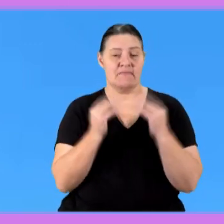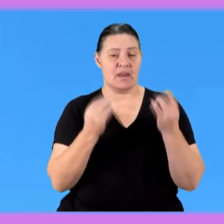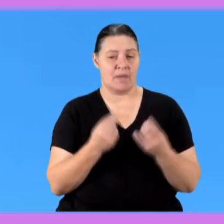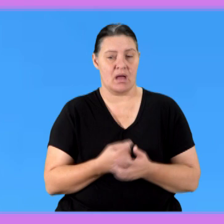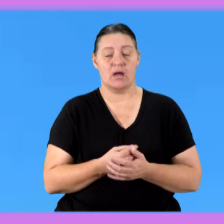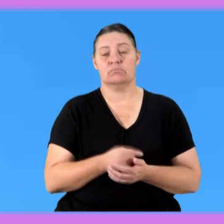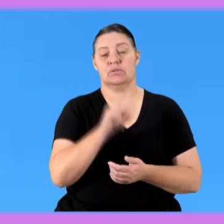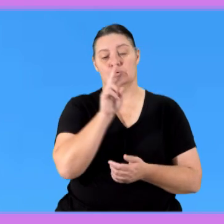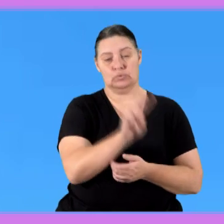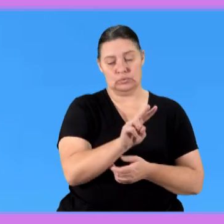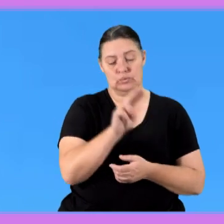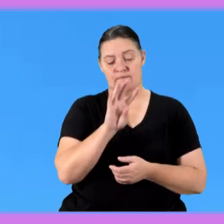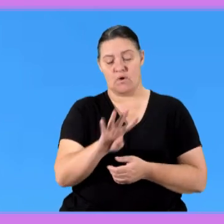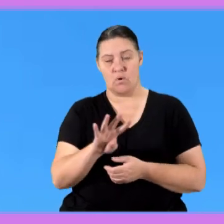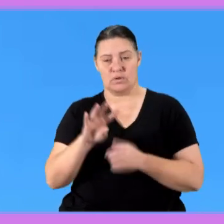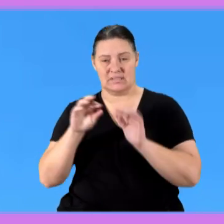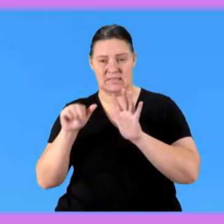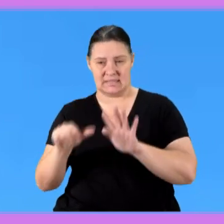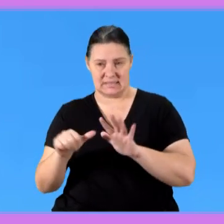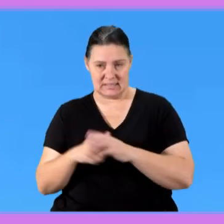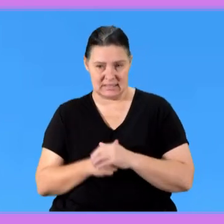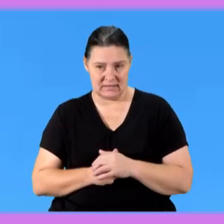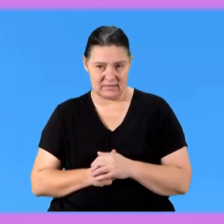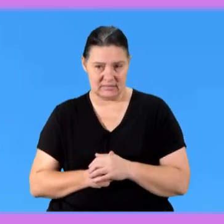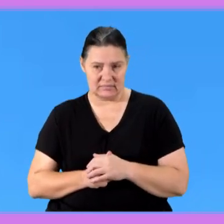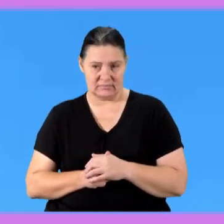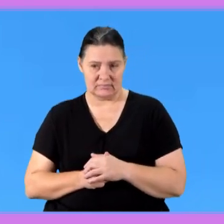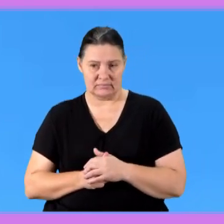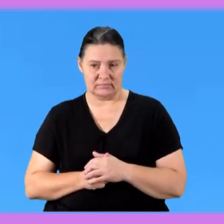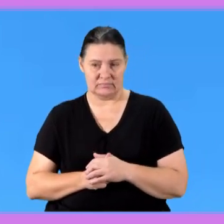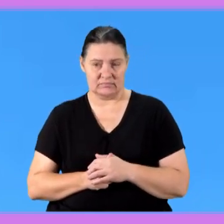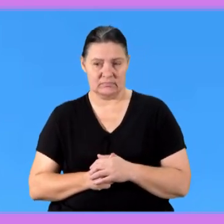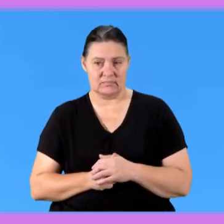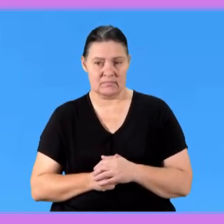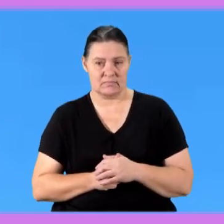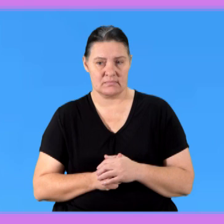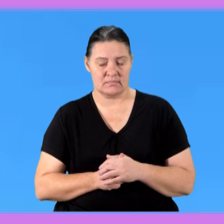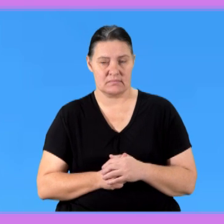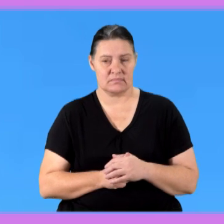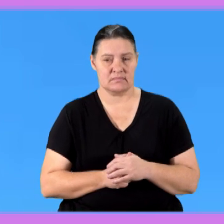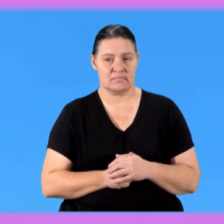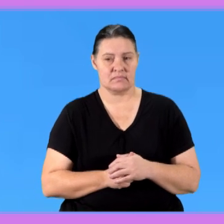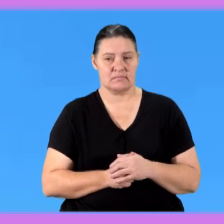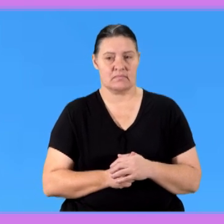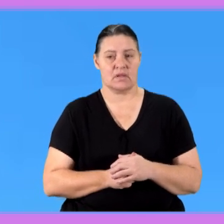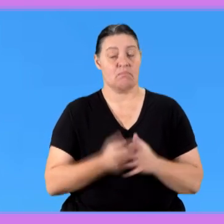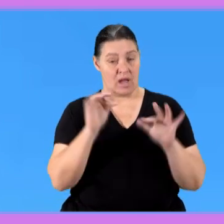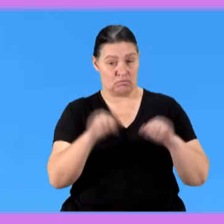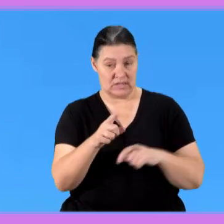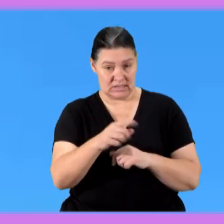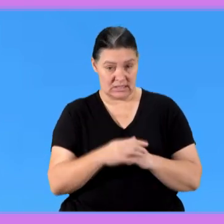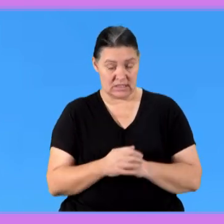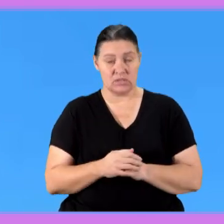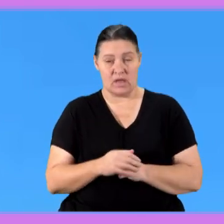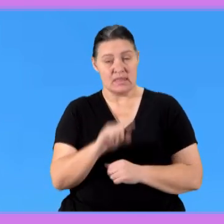even numbers will be what? That will be 2, 4, and 6. We